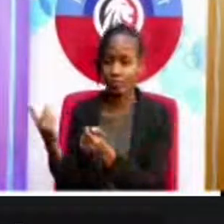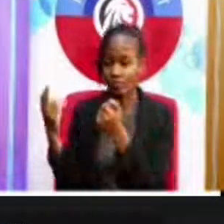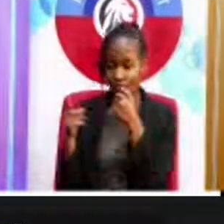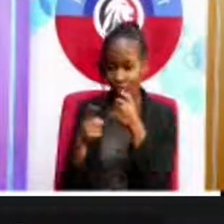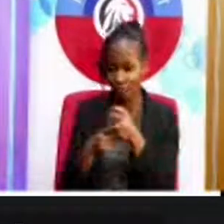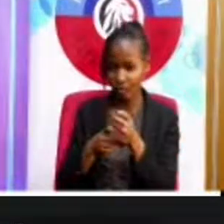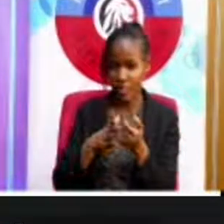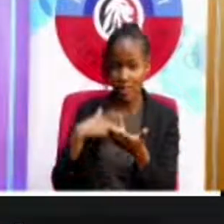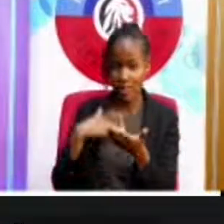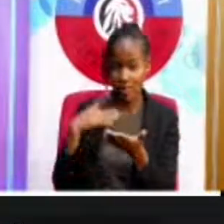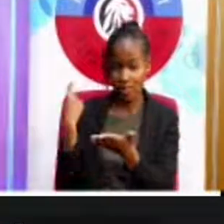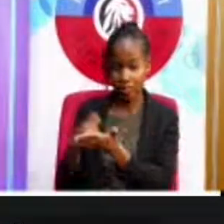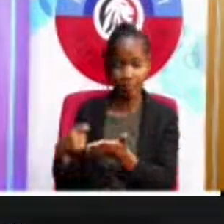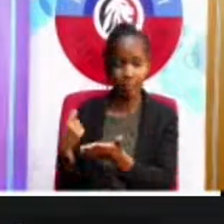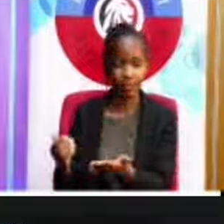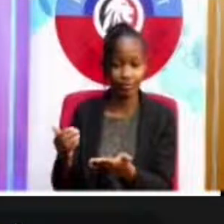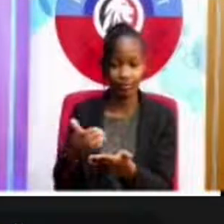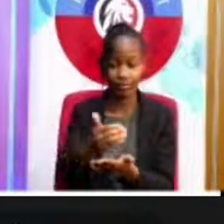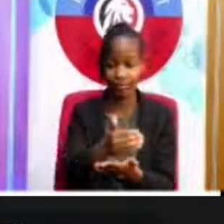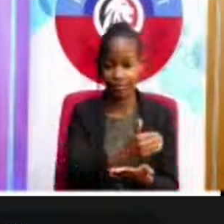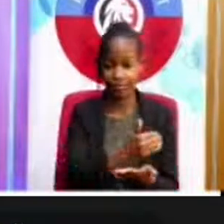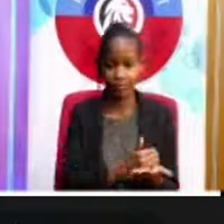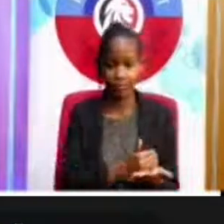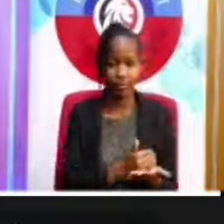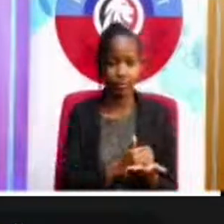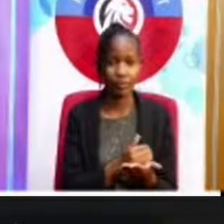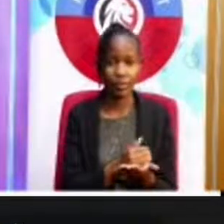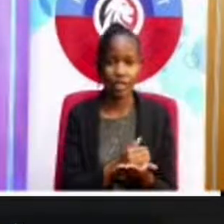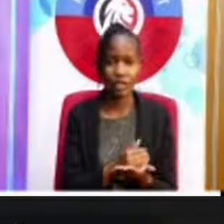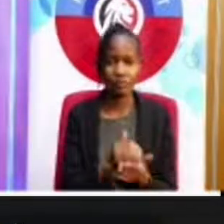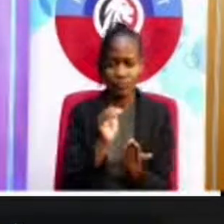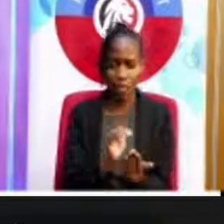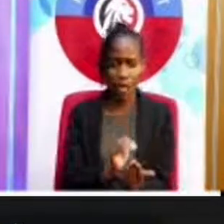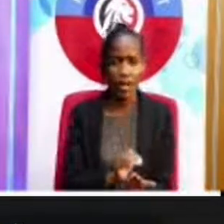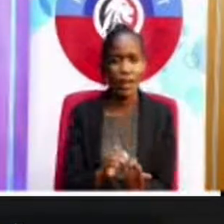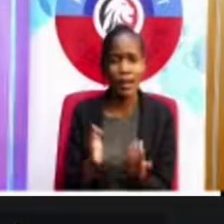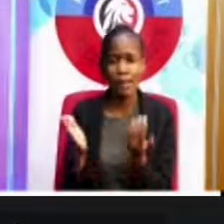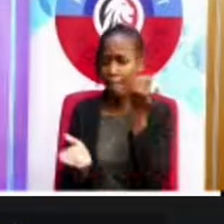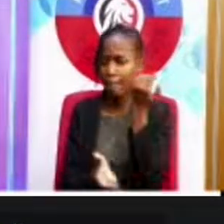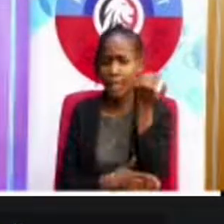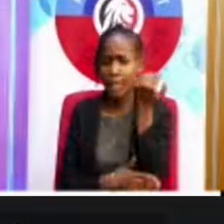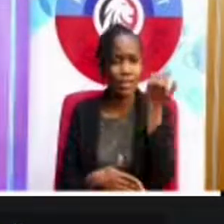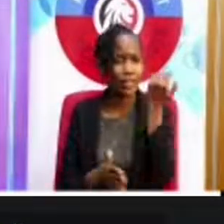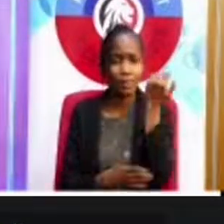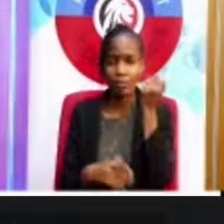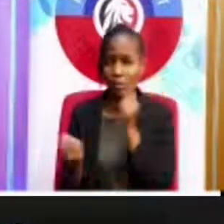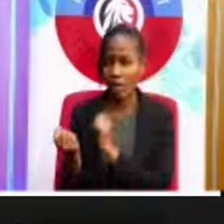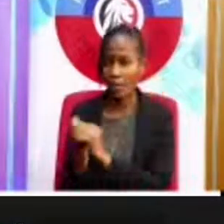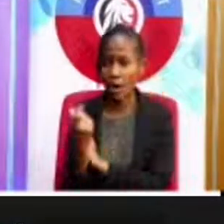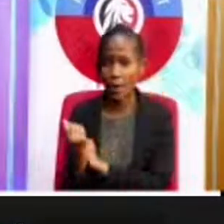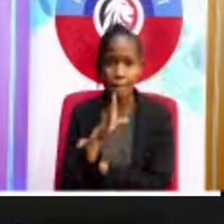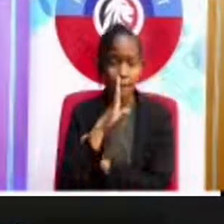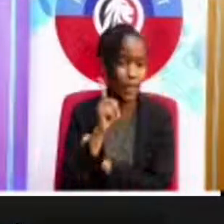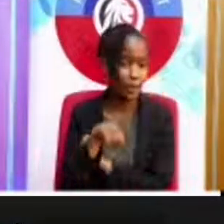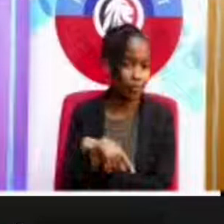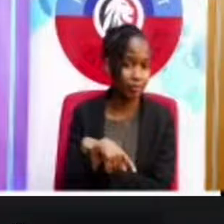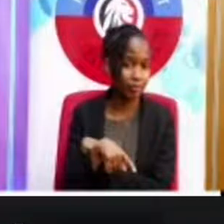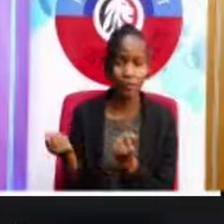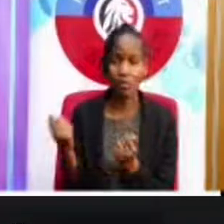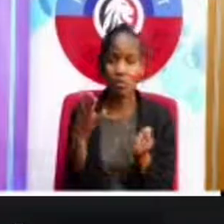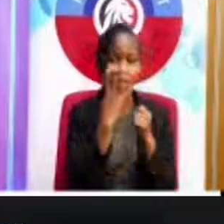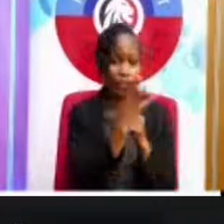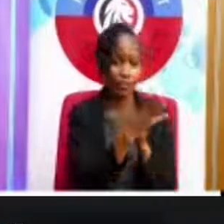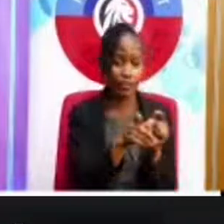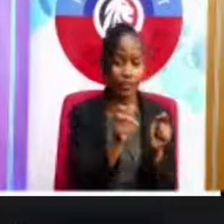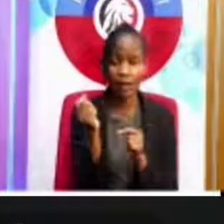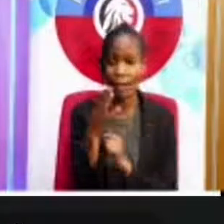were on a decline move, the worst months being the month of April and May, where we